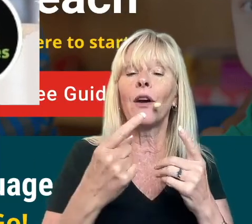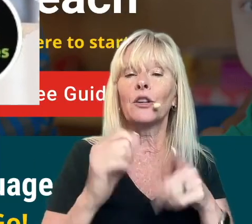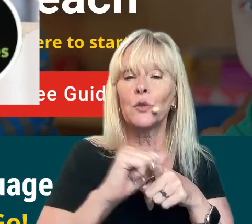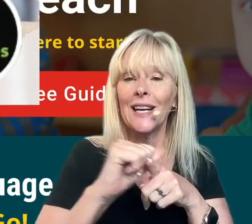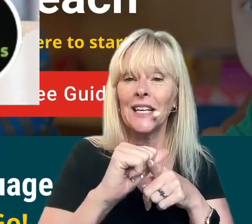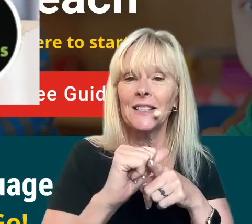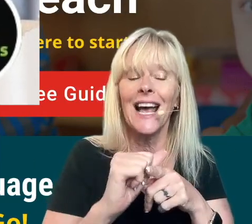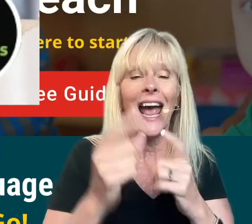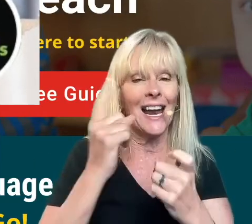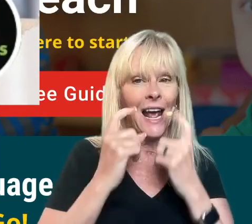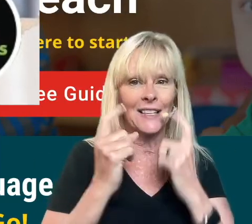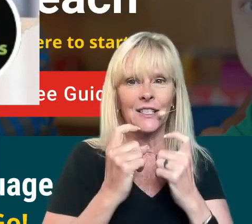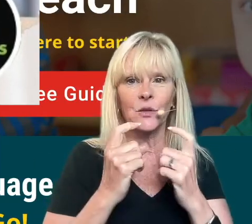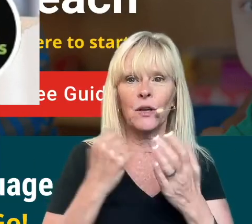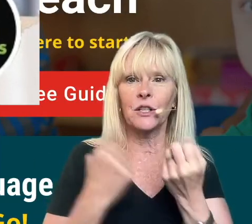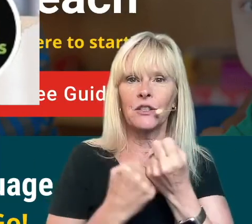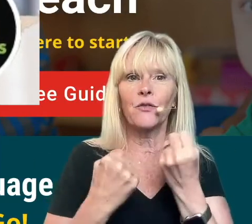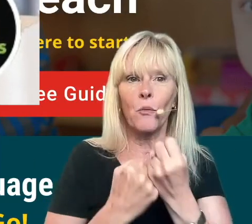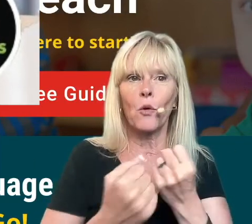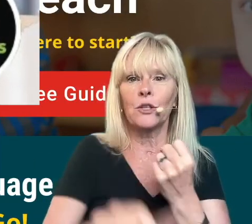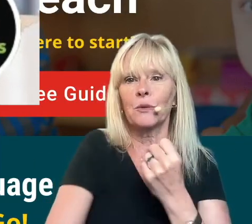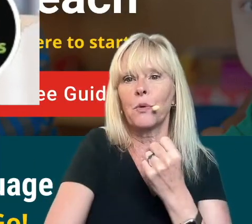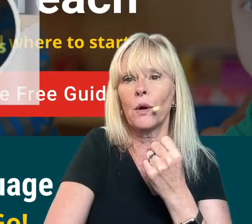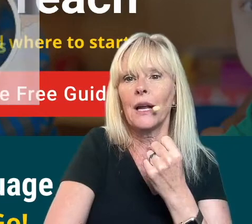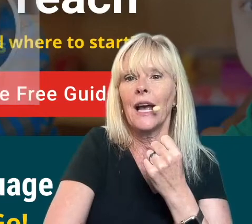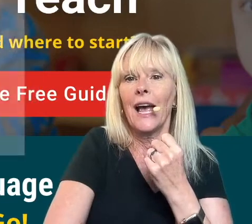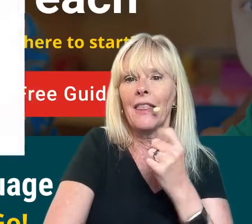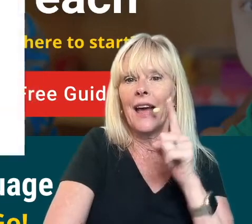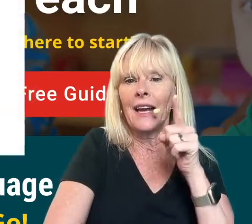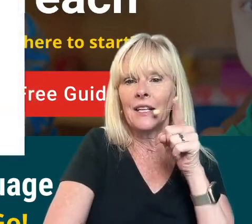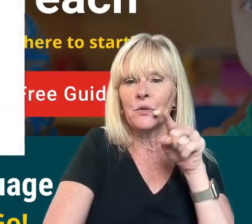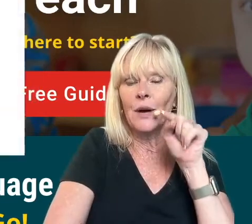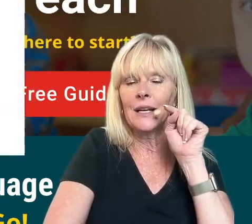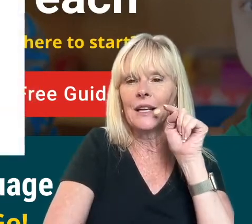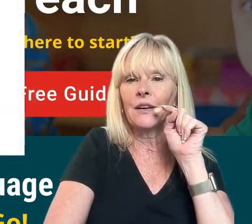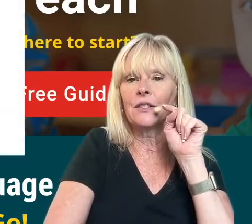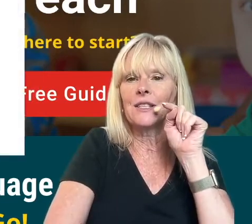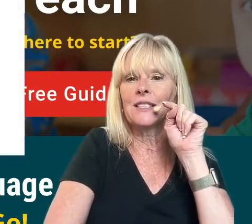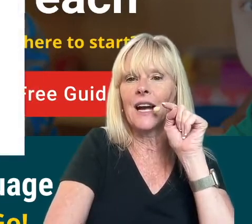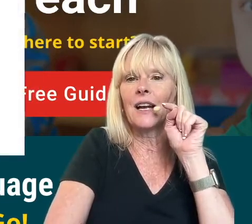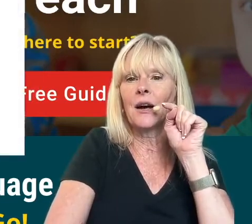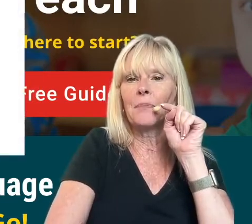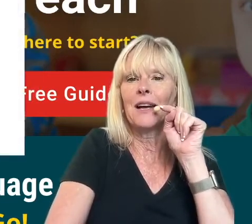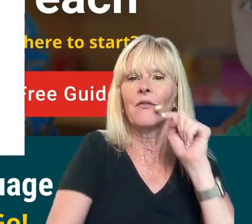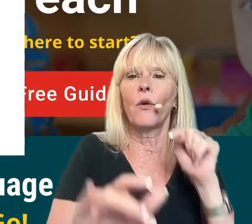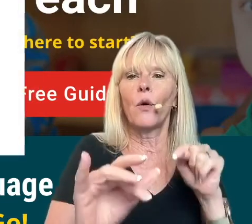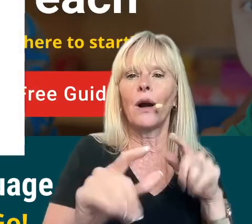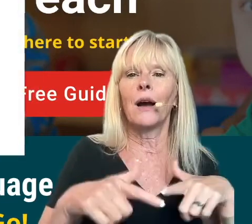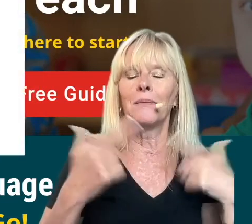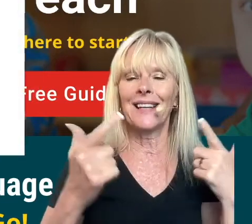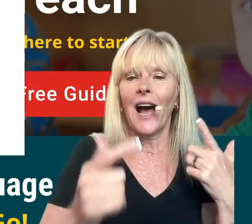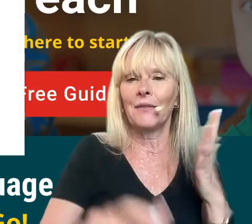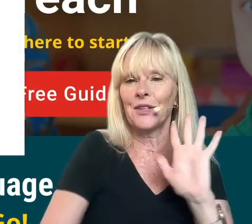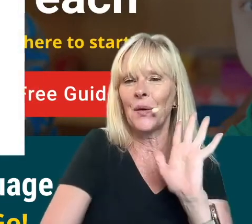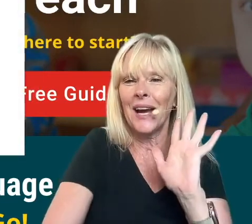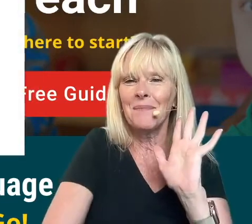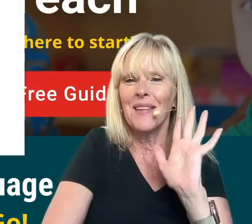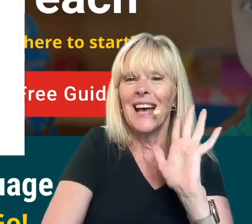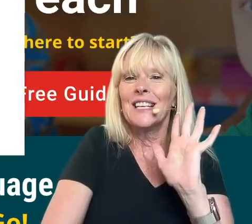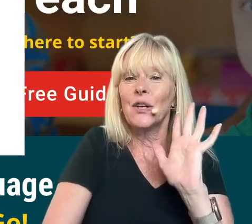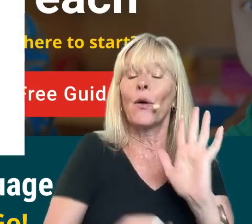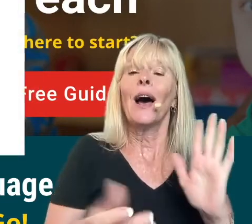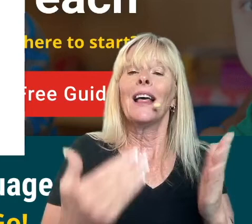one of our trainings and ask us questions for more support. And that is right here. Just sign up for lives.